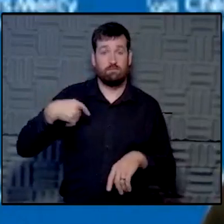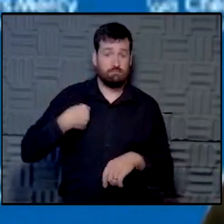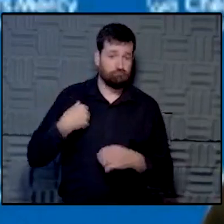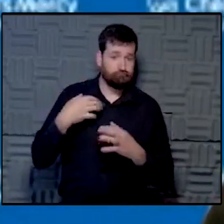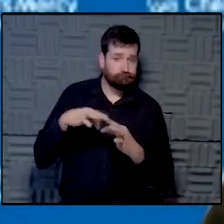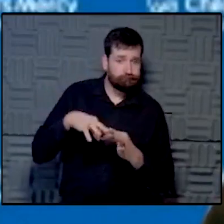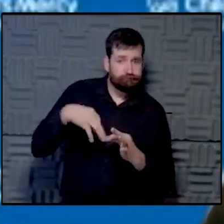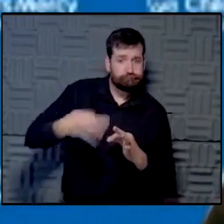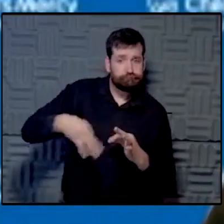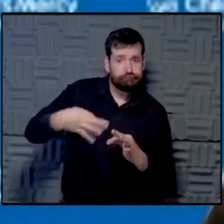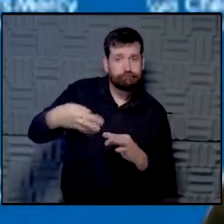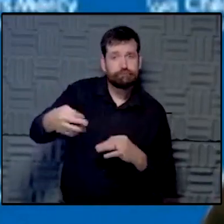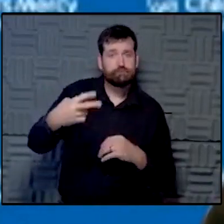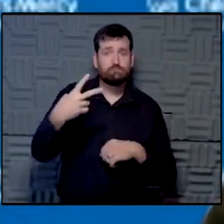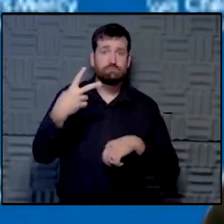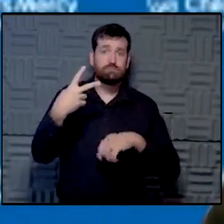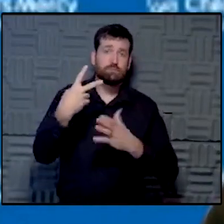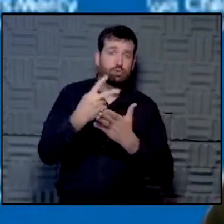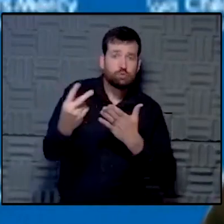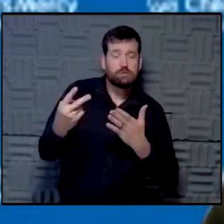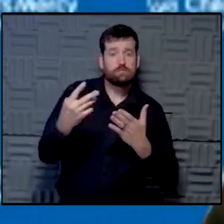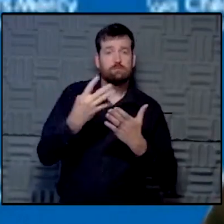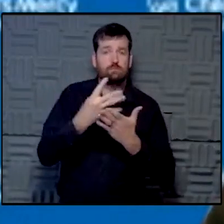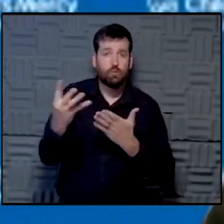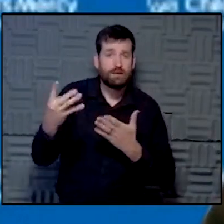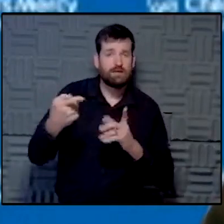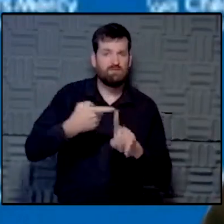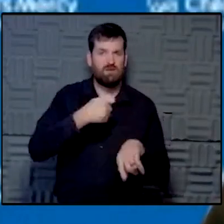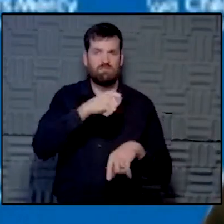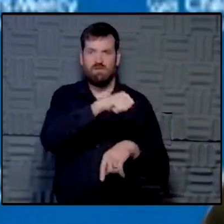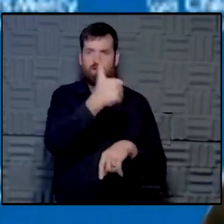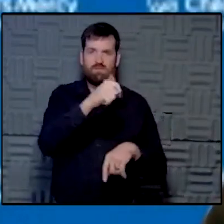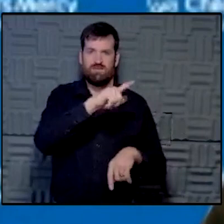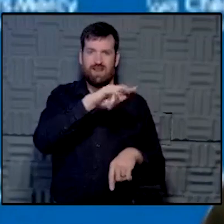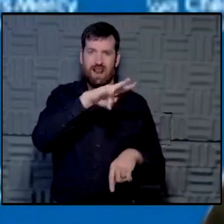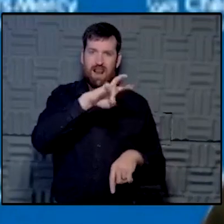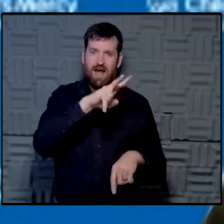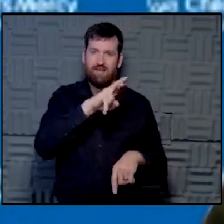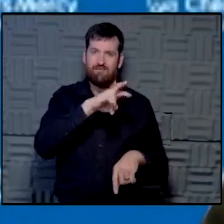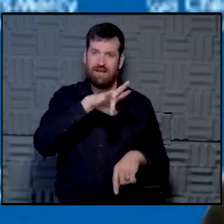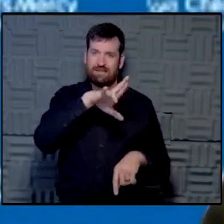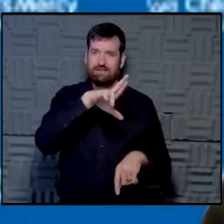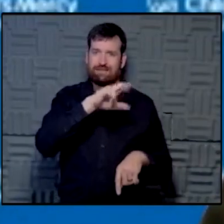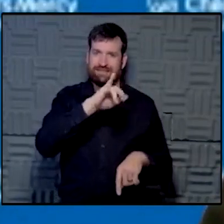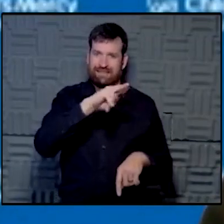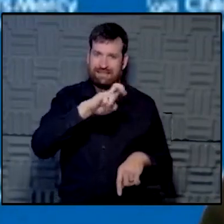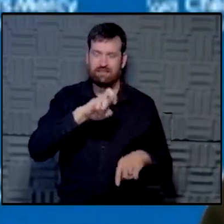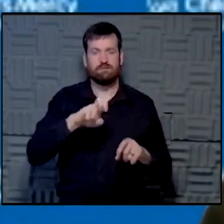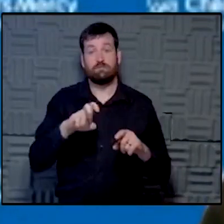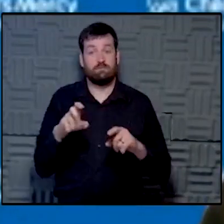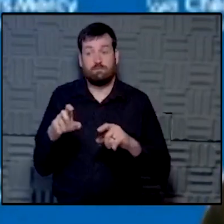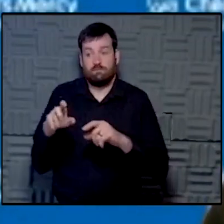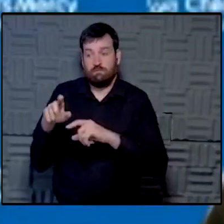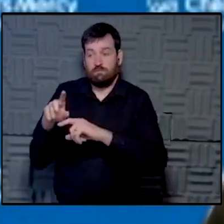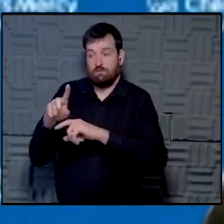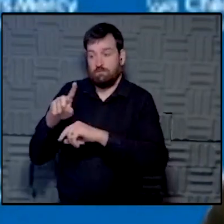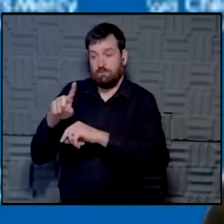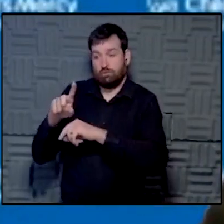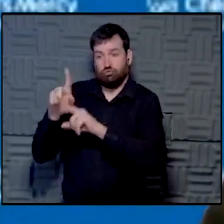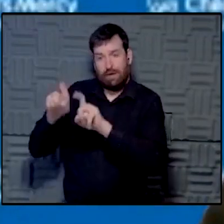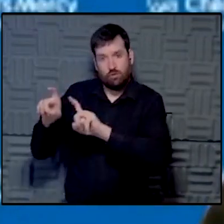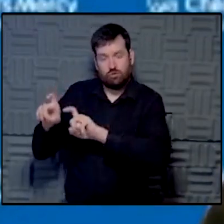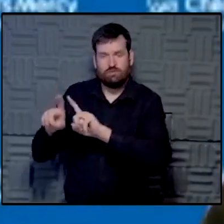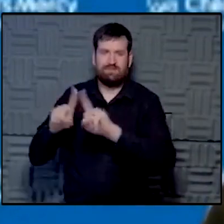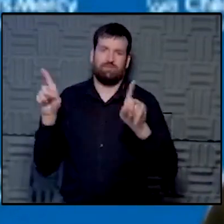2 weeks prior or 4 weeks after live vaccines, or whatever we do at the clinical trials is different from real life. So that was